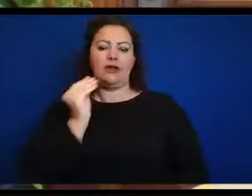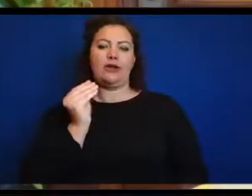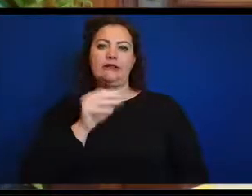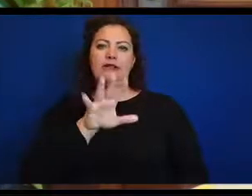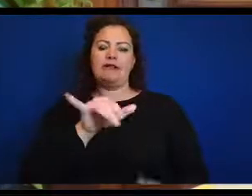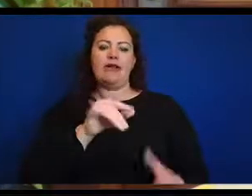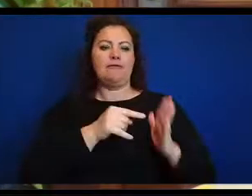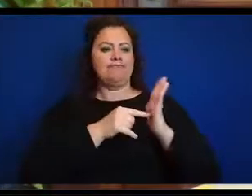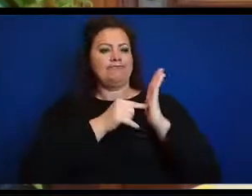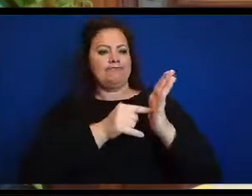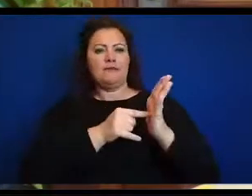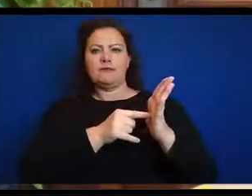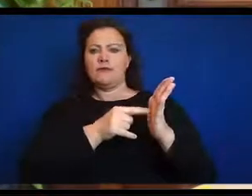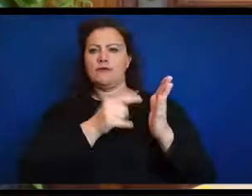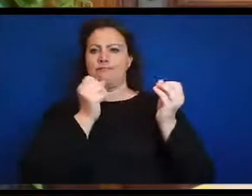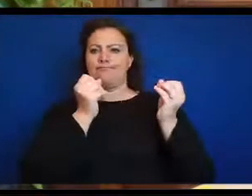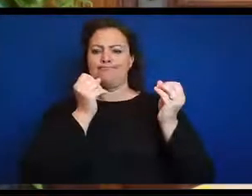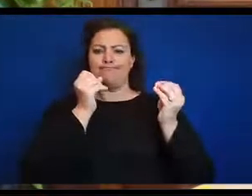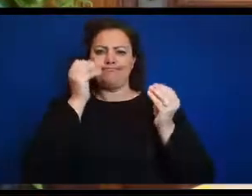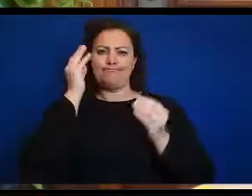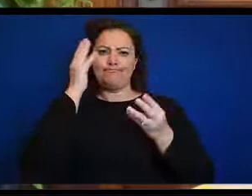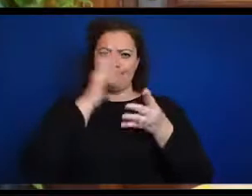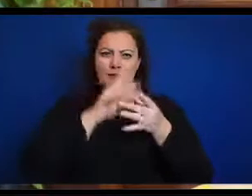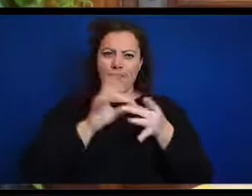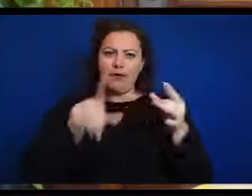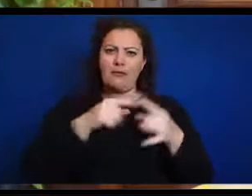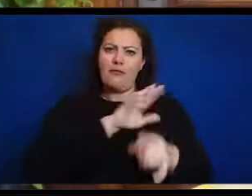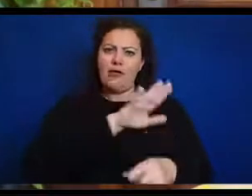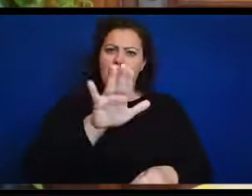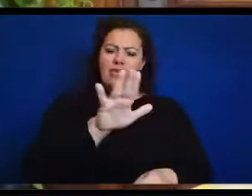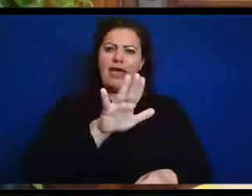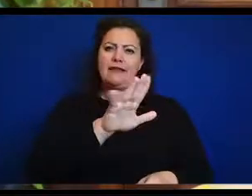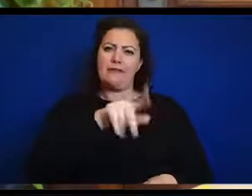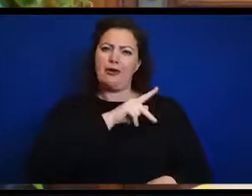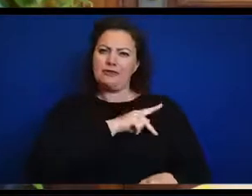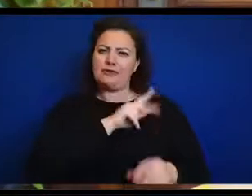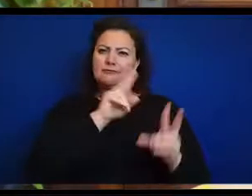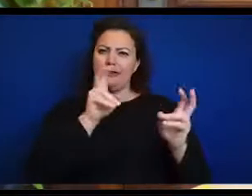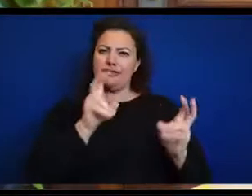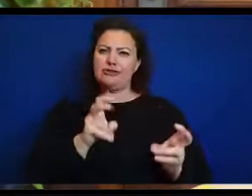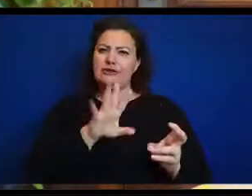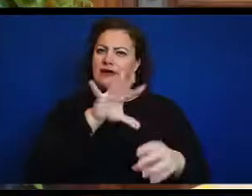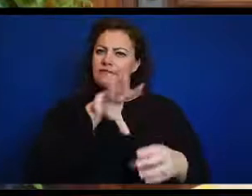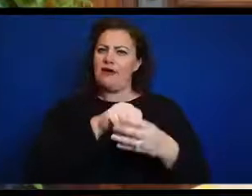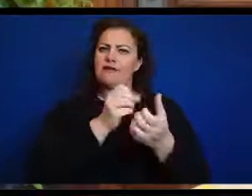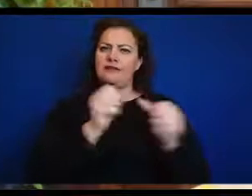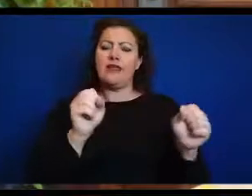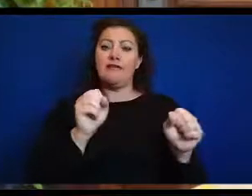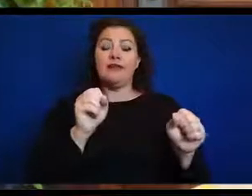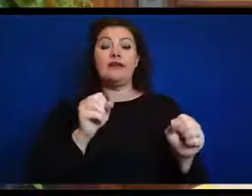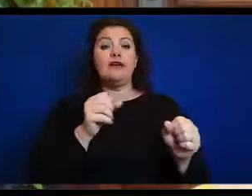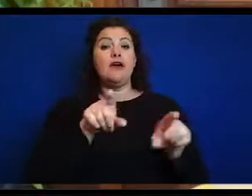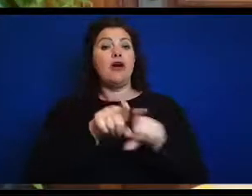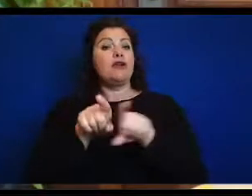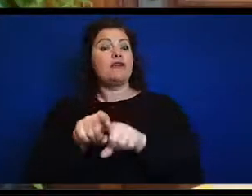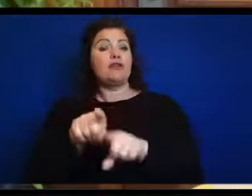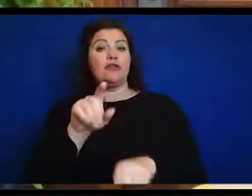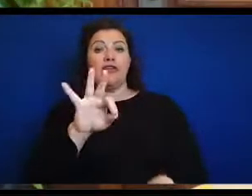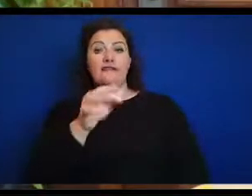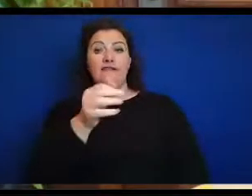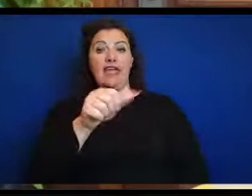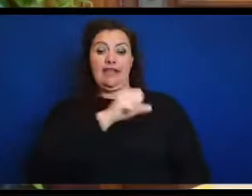bear on so many of these issues that involve safety. For the record, if any senator has additional questions